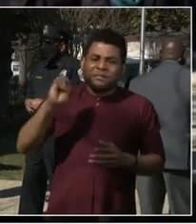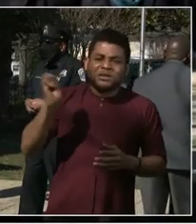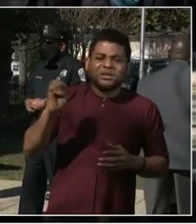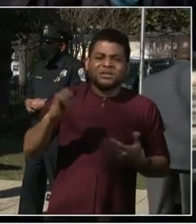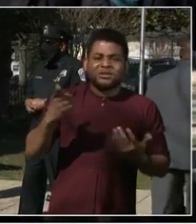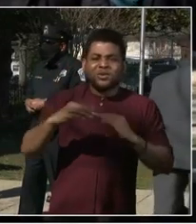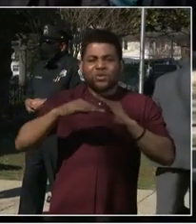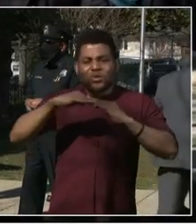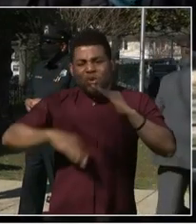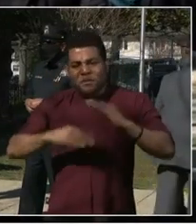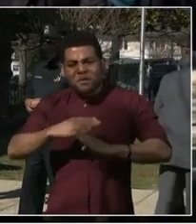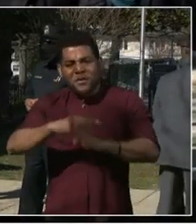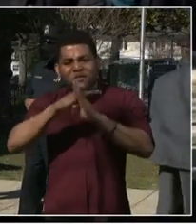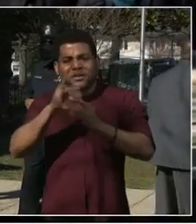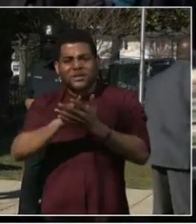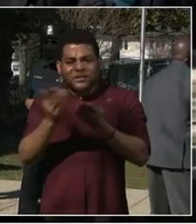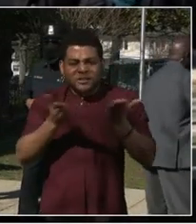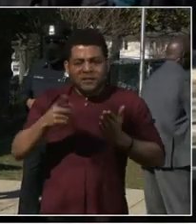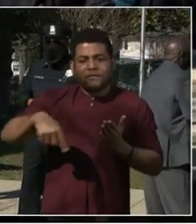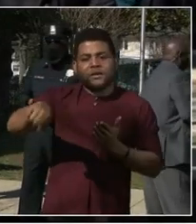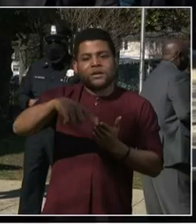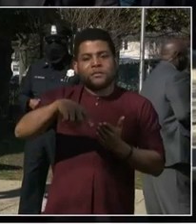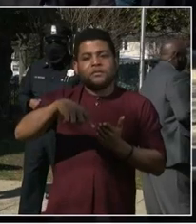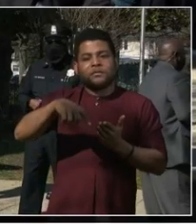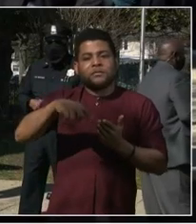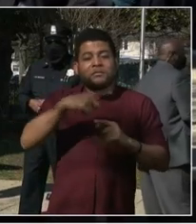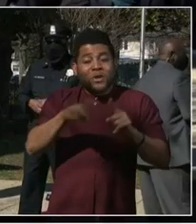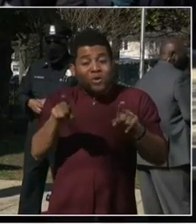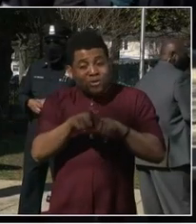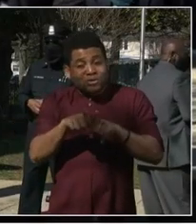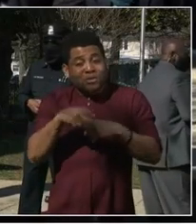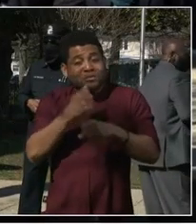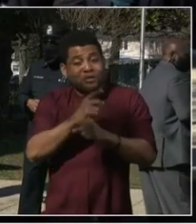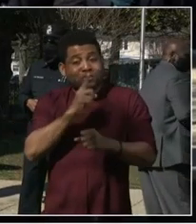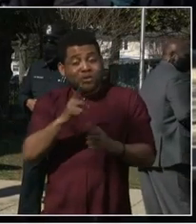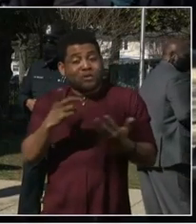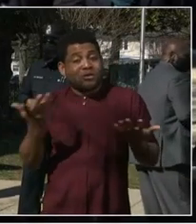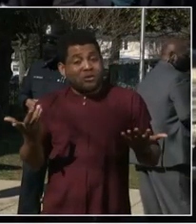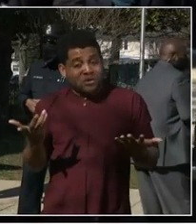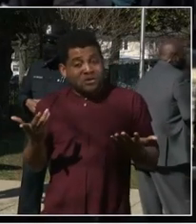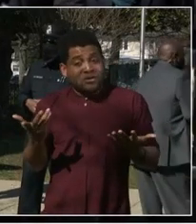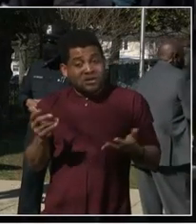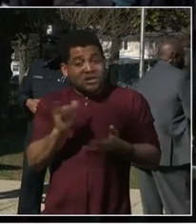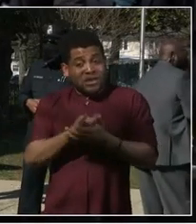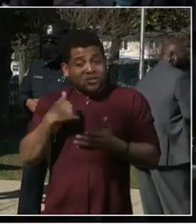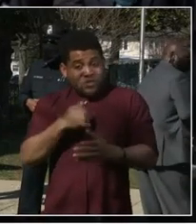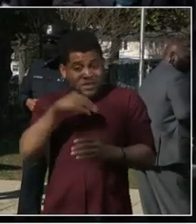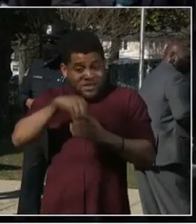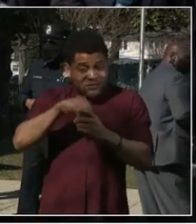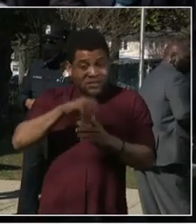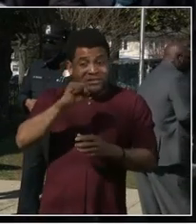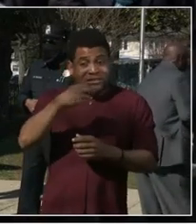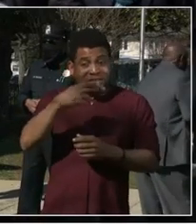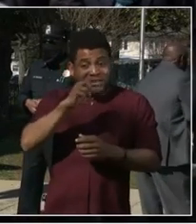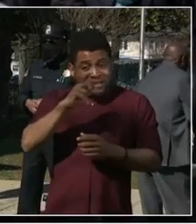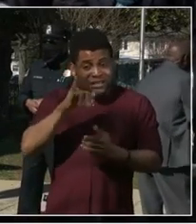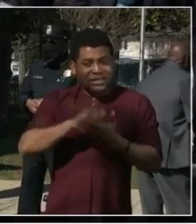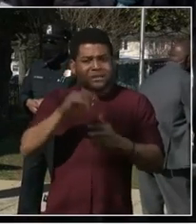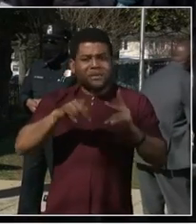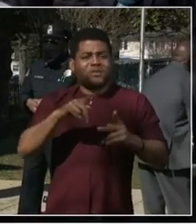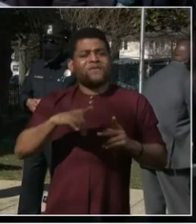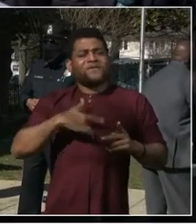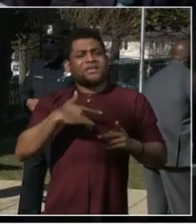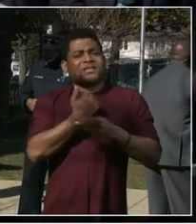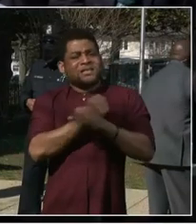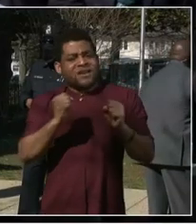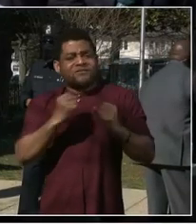shelters can serve them, but also making sure that we're investing in those shelters so people do feel cared for. They